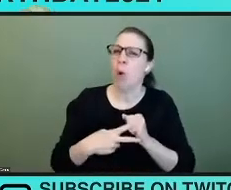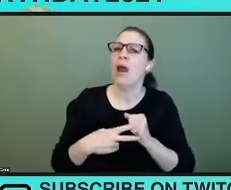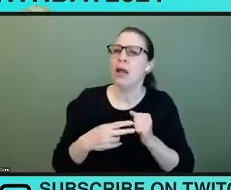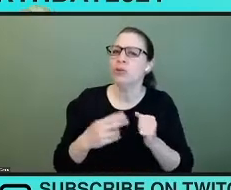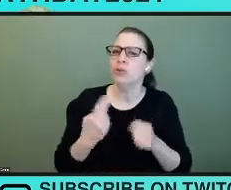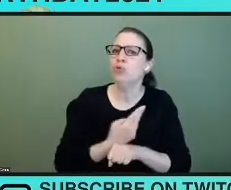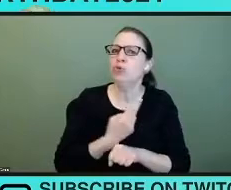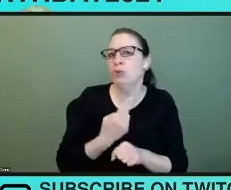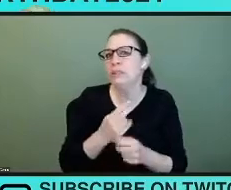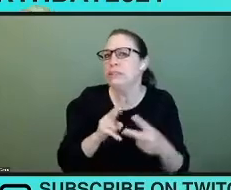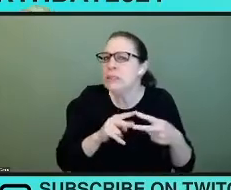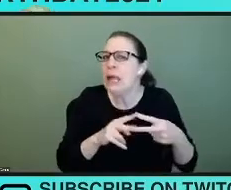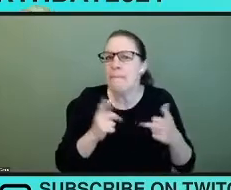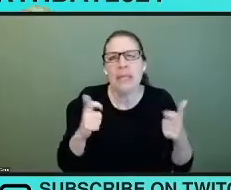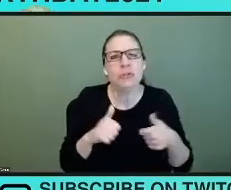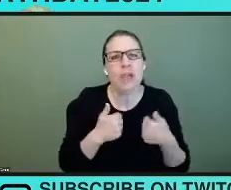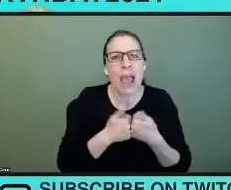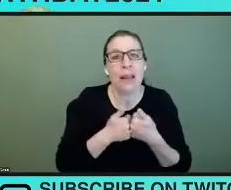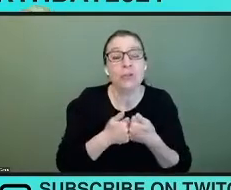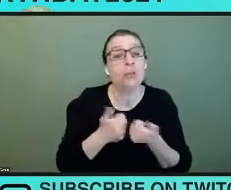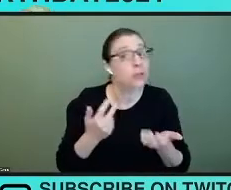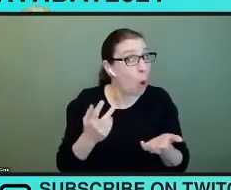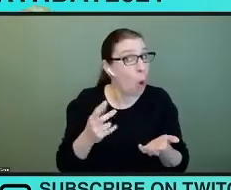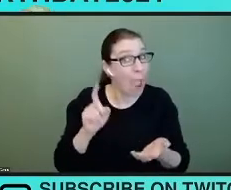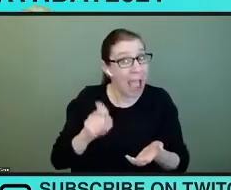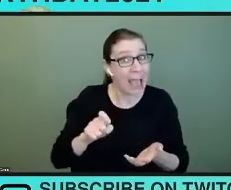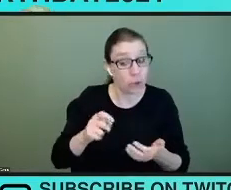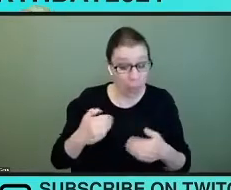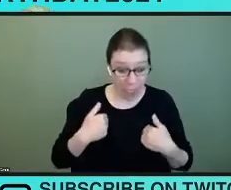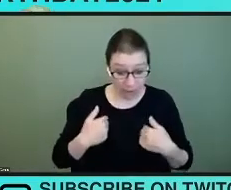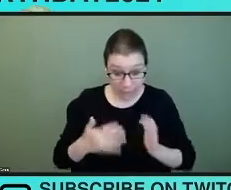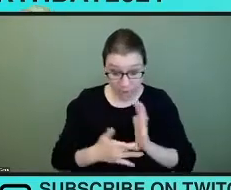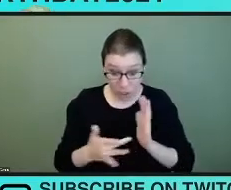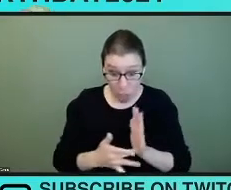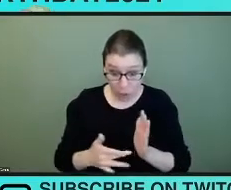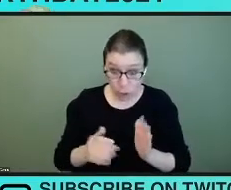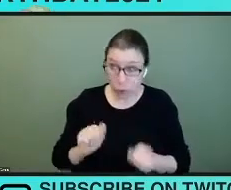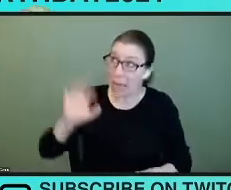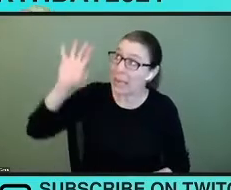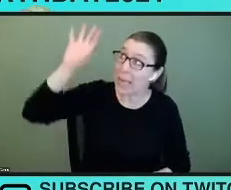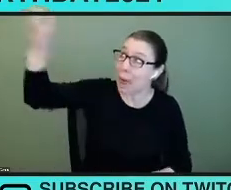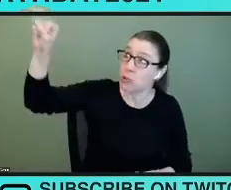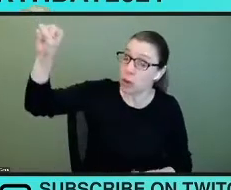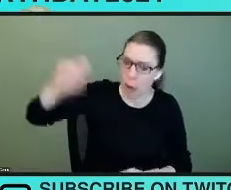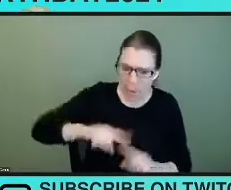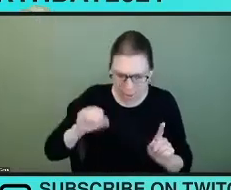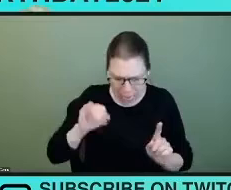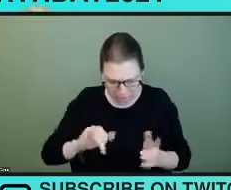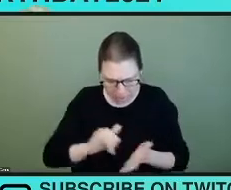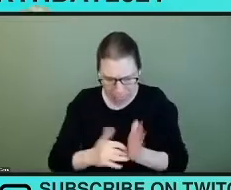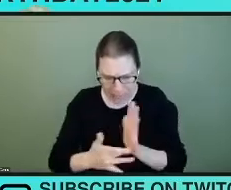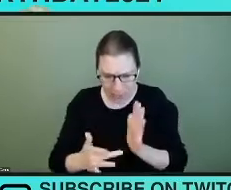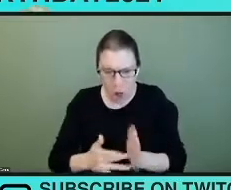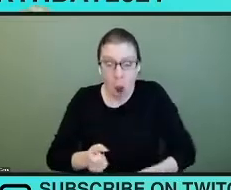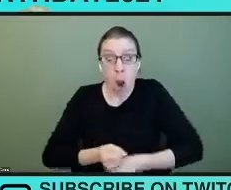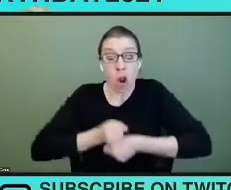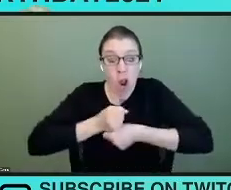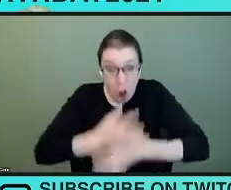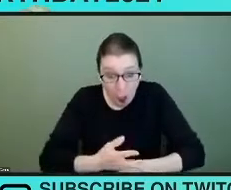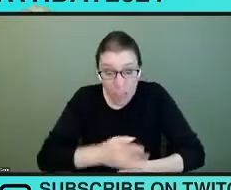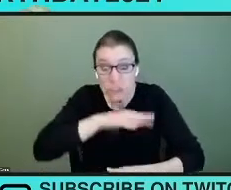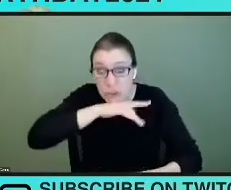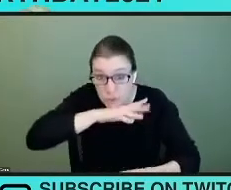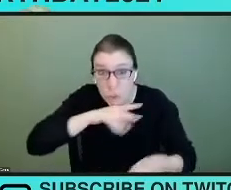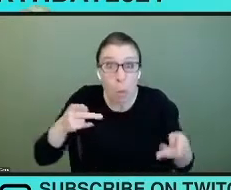it has to be strong enough to capture, but not too strong so that you don't put too much energy to release. But one of the challenge is